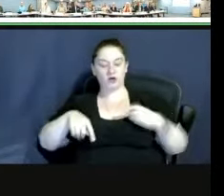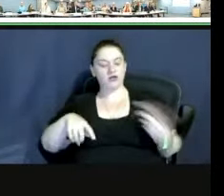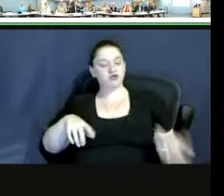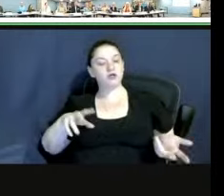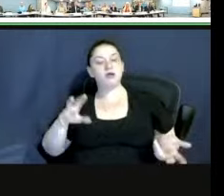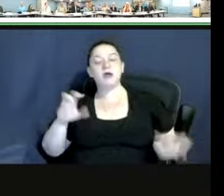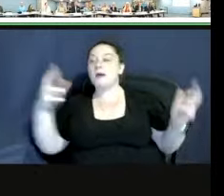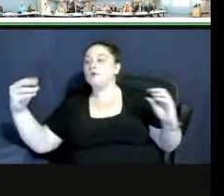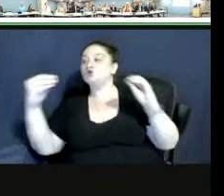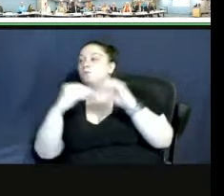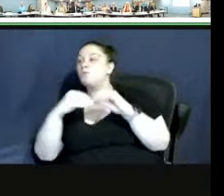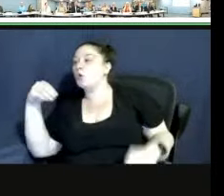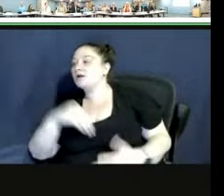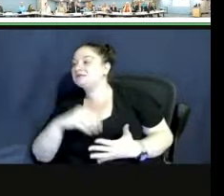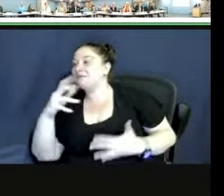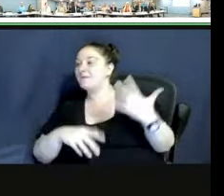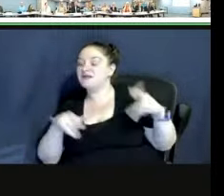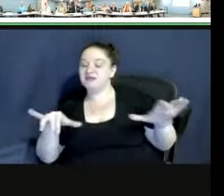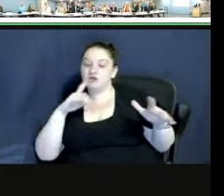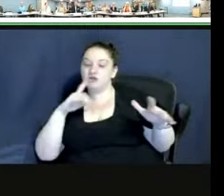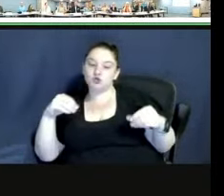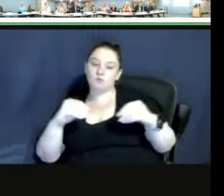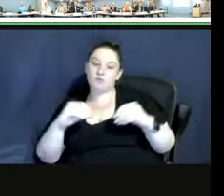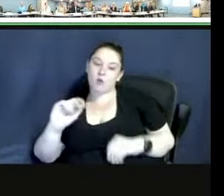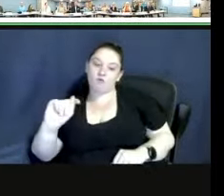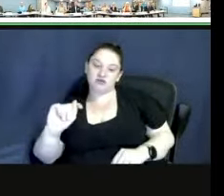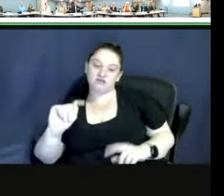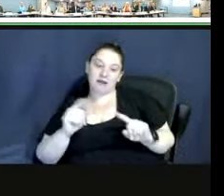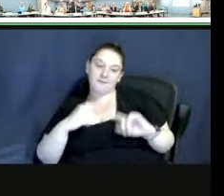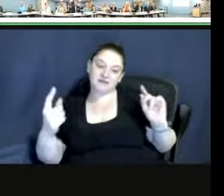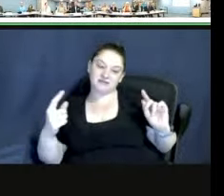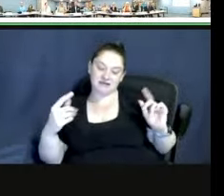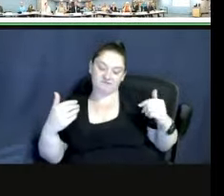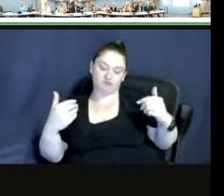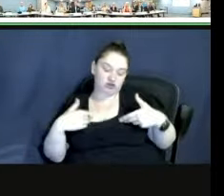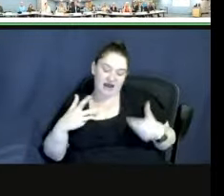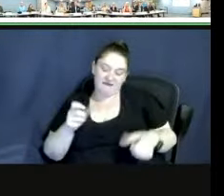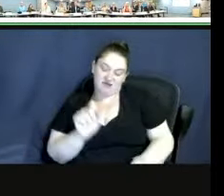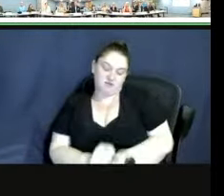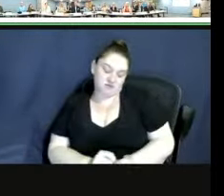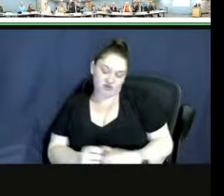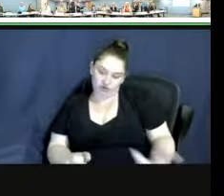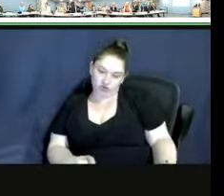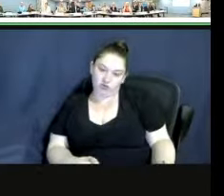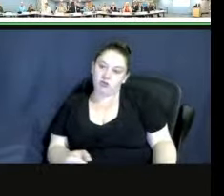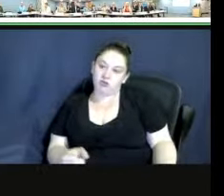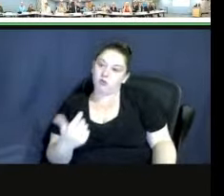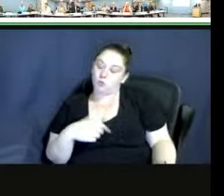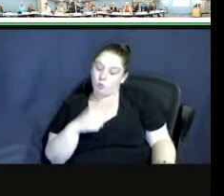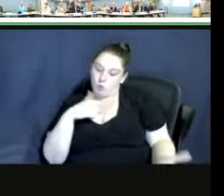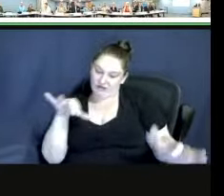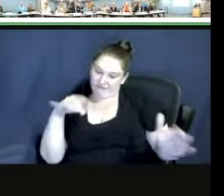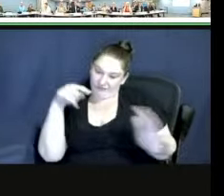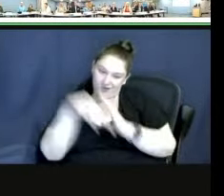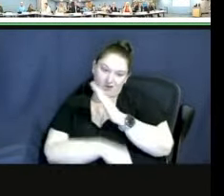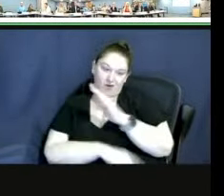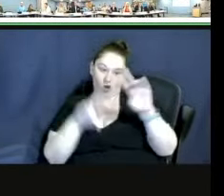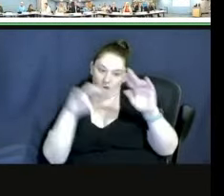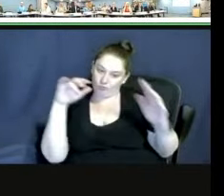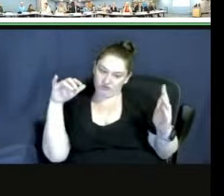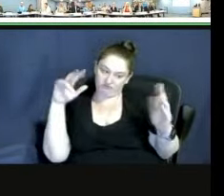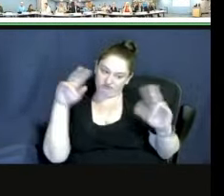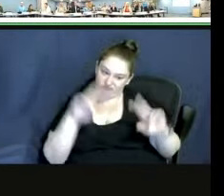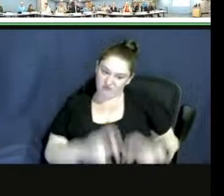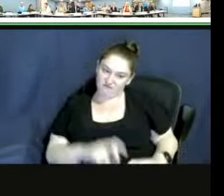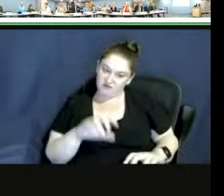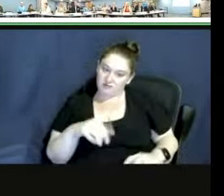pay the overtime rather than just having the positions? So we did a comprehensive study on that when